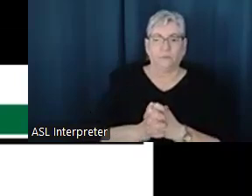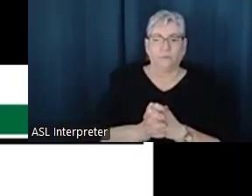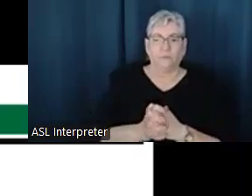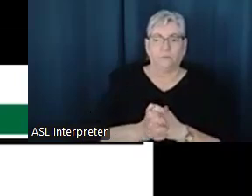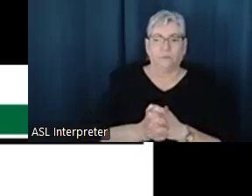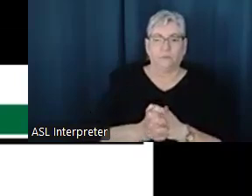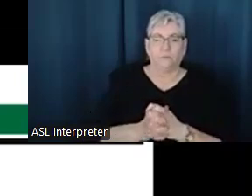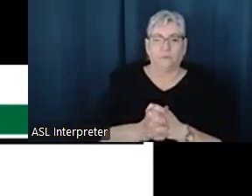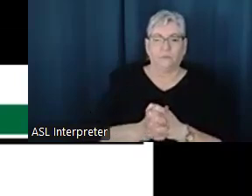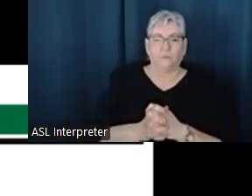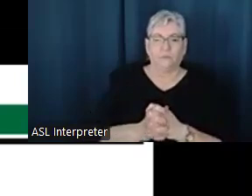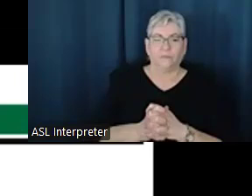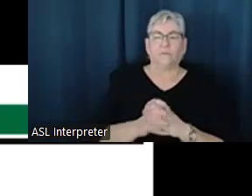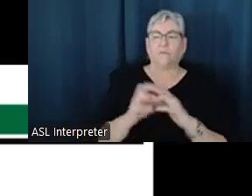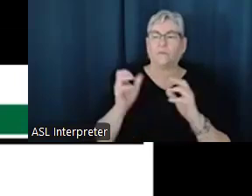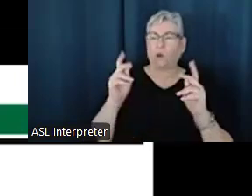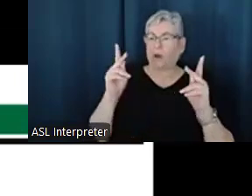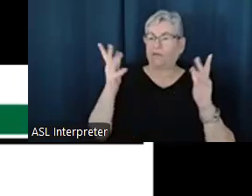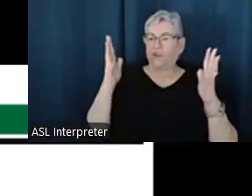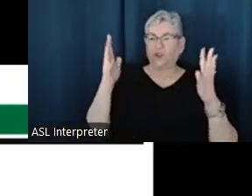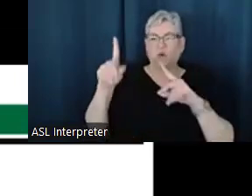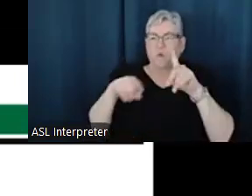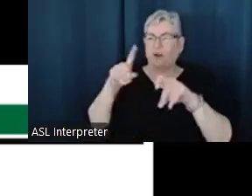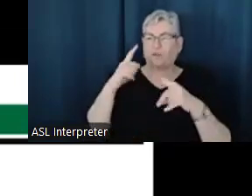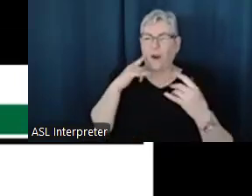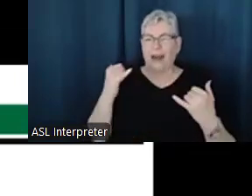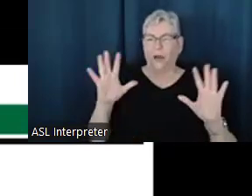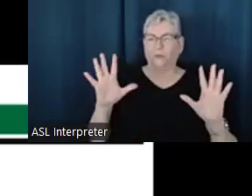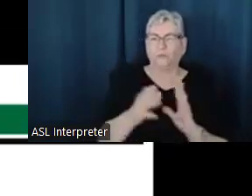Okay, that's it for the questions right now.